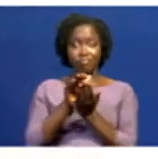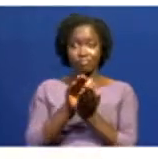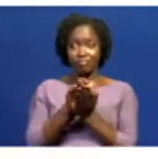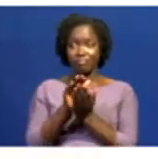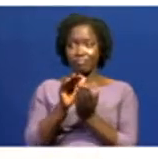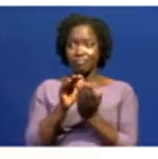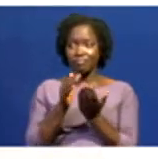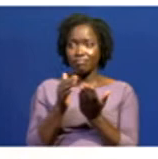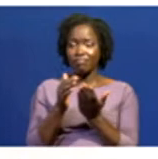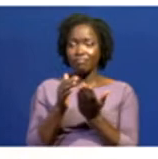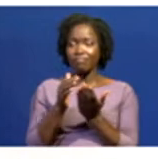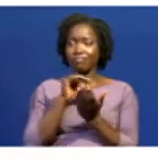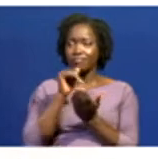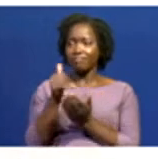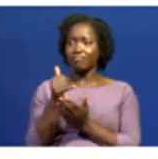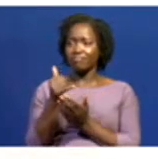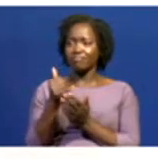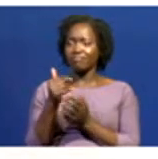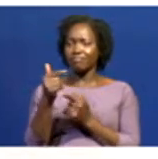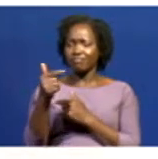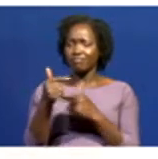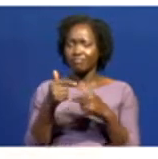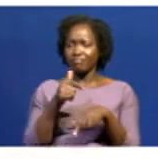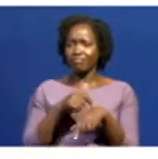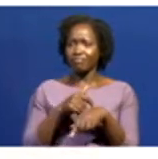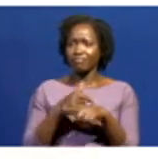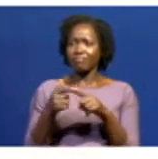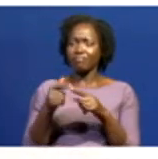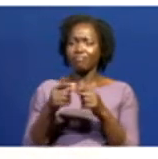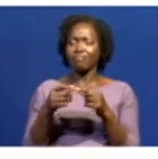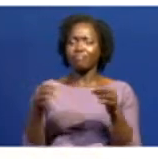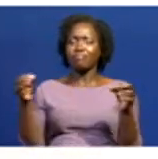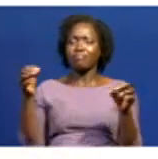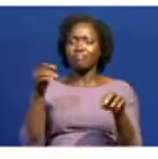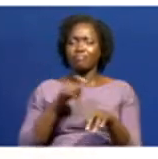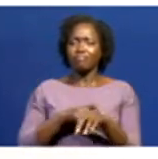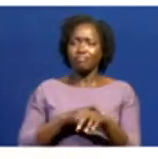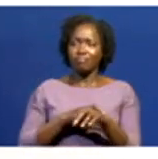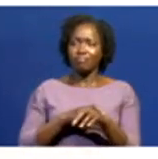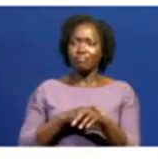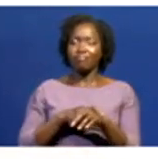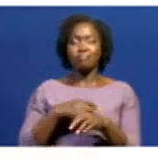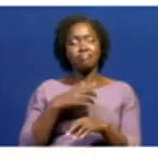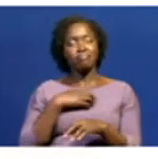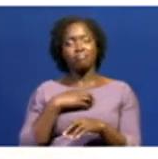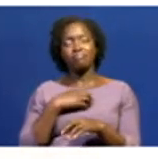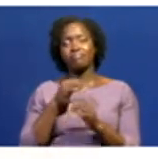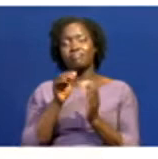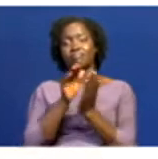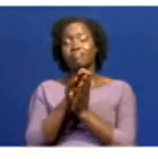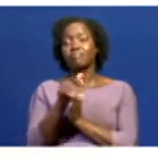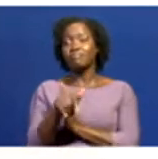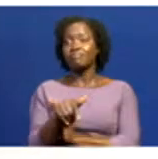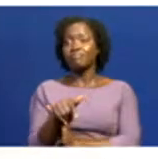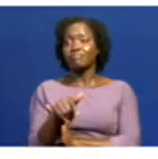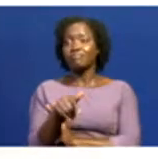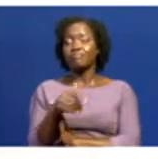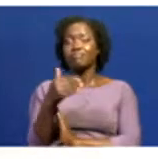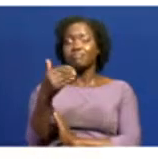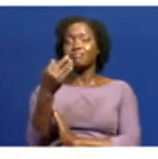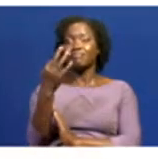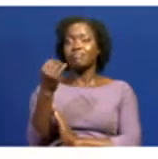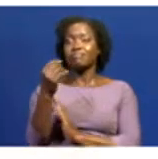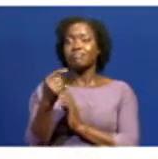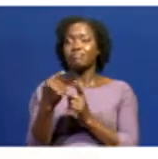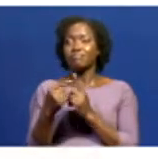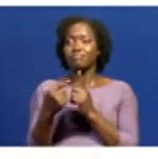not necessarily for short term. Yes. It's supposed to be a long term saving. Mm-hmm. Pension is where you save today, and in the next 30 years, you